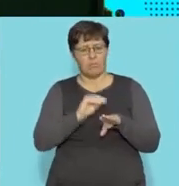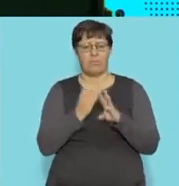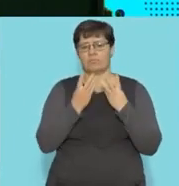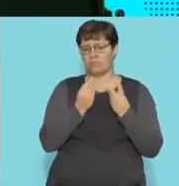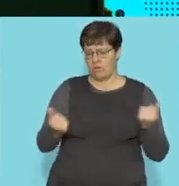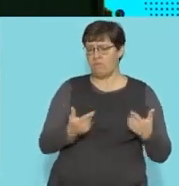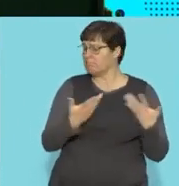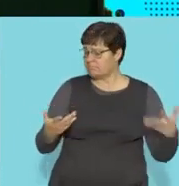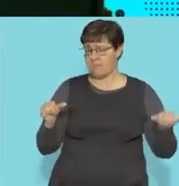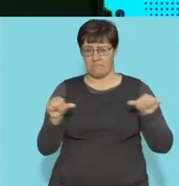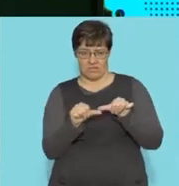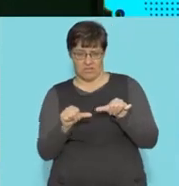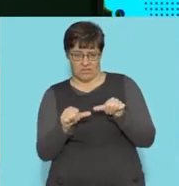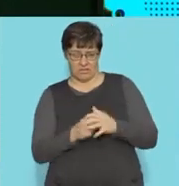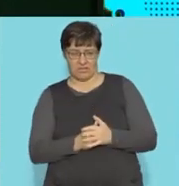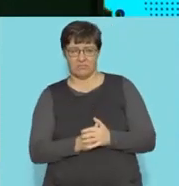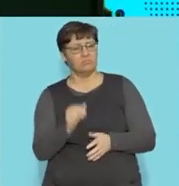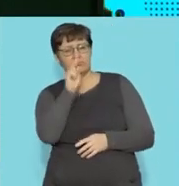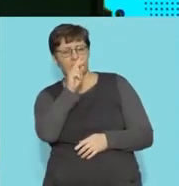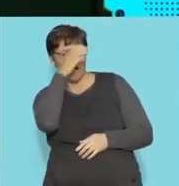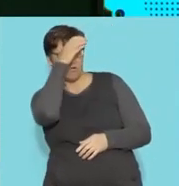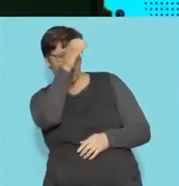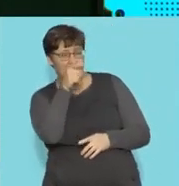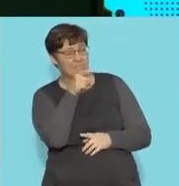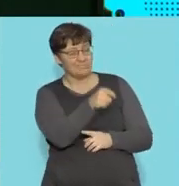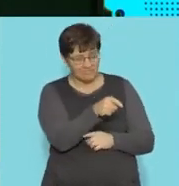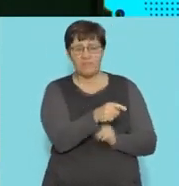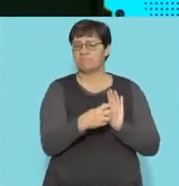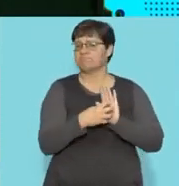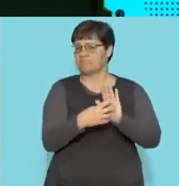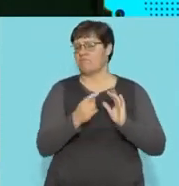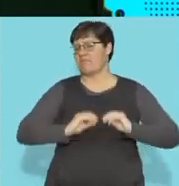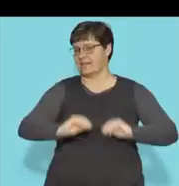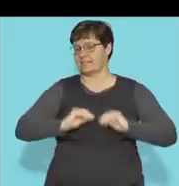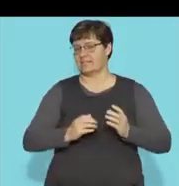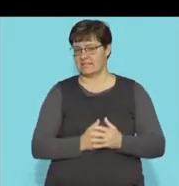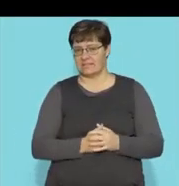in measurement. Let's have a look at our concept map for this next part of the lesson.